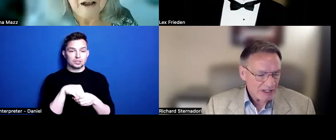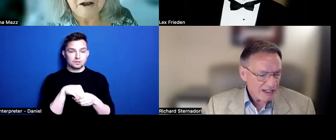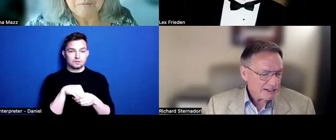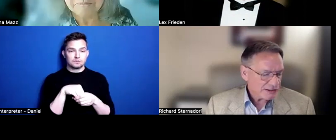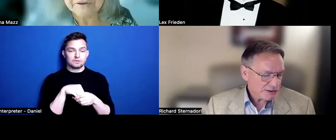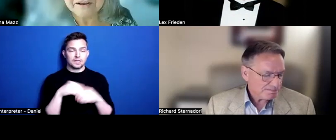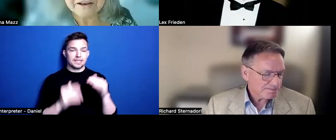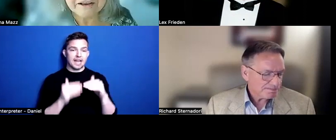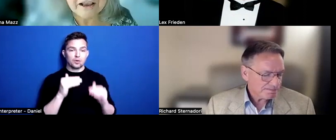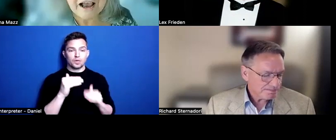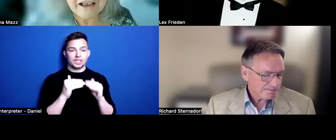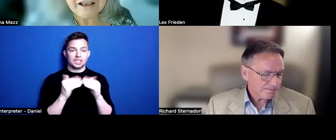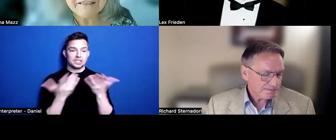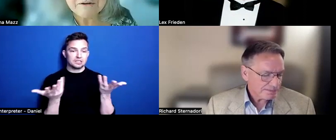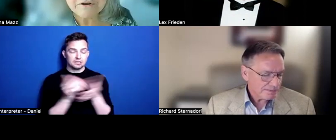equity.